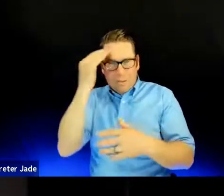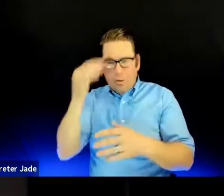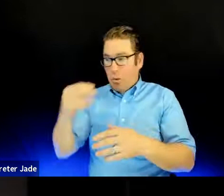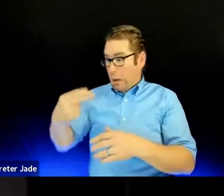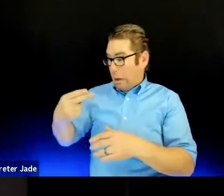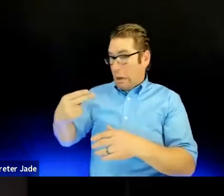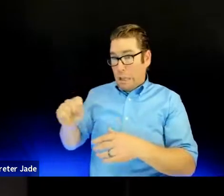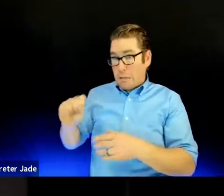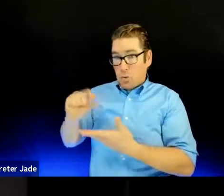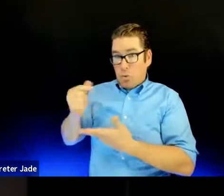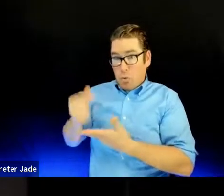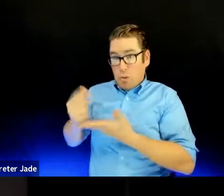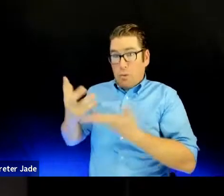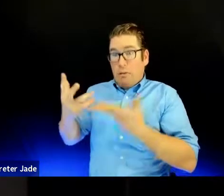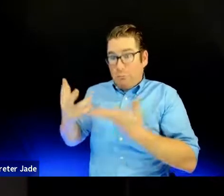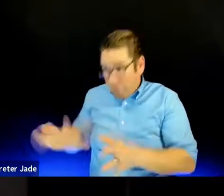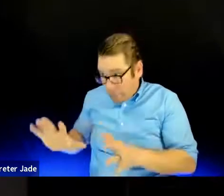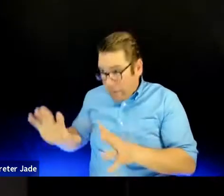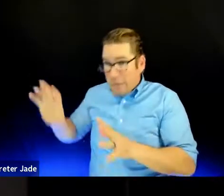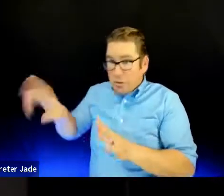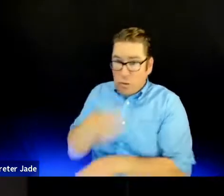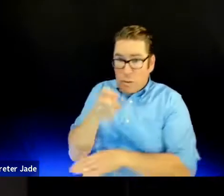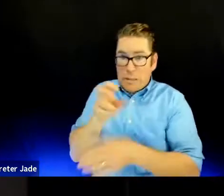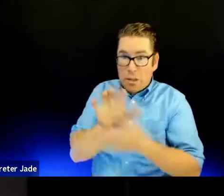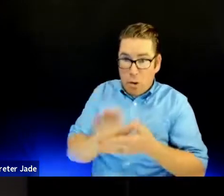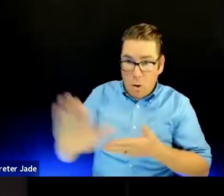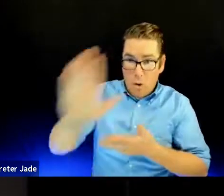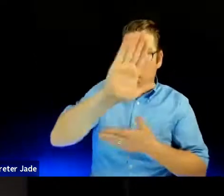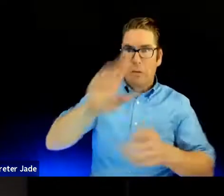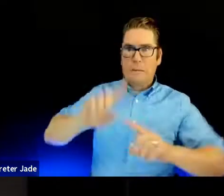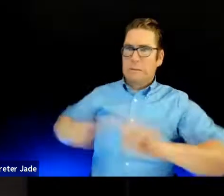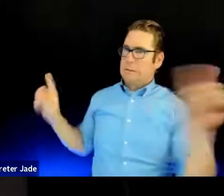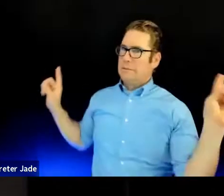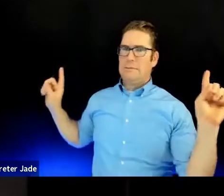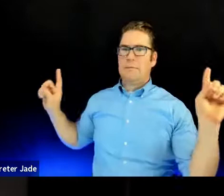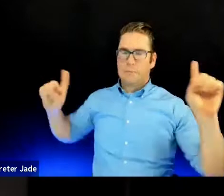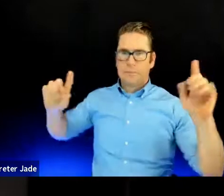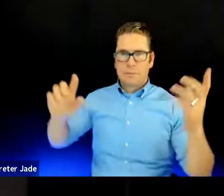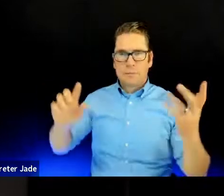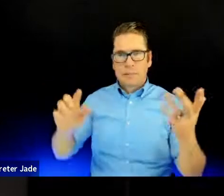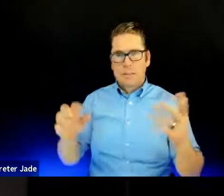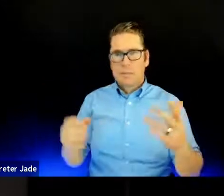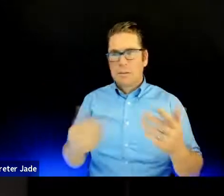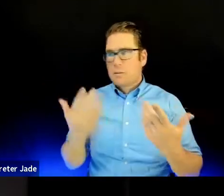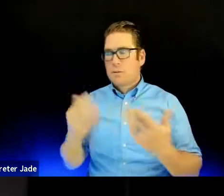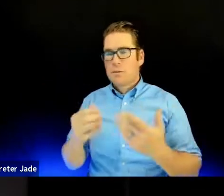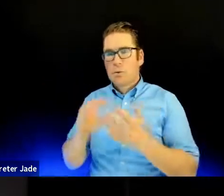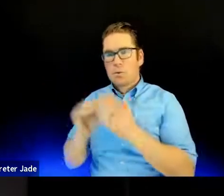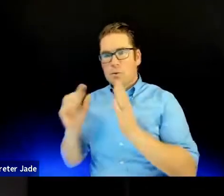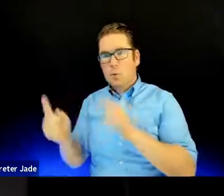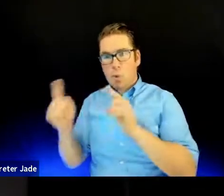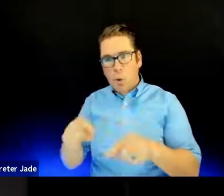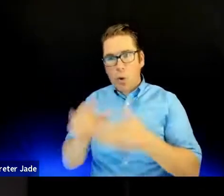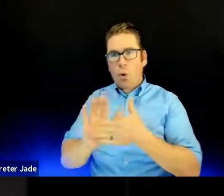don't expect the teacher to approach you. You come to the instructor and tell them that, you know, I had a problem or